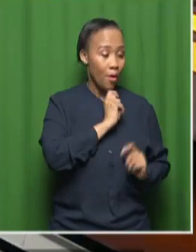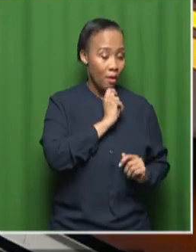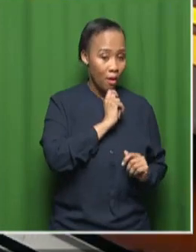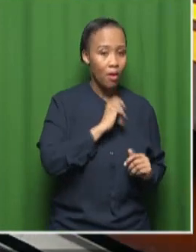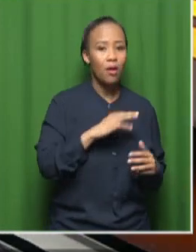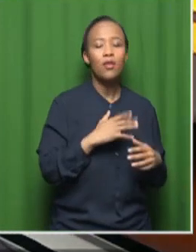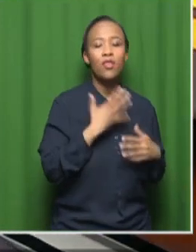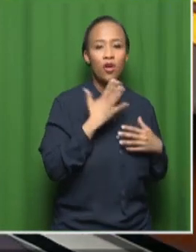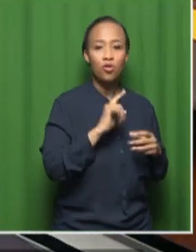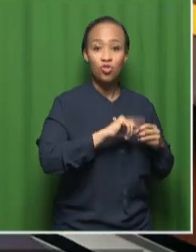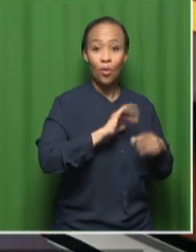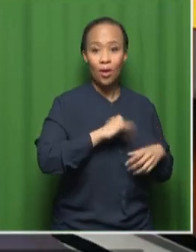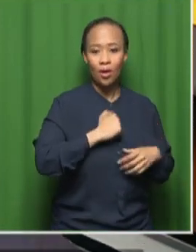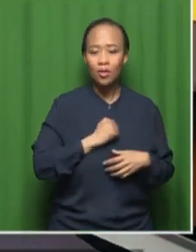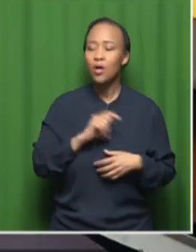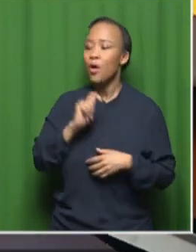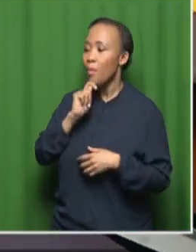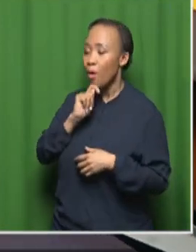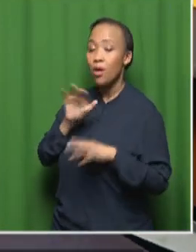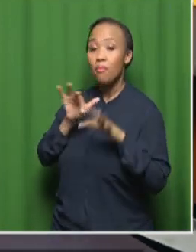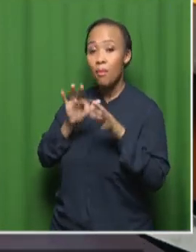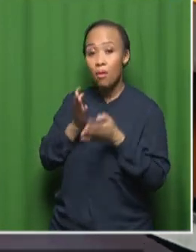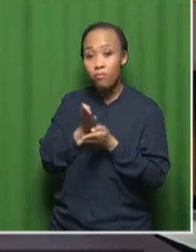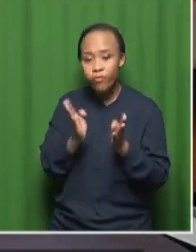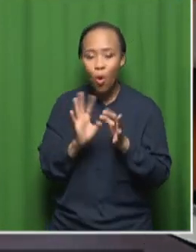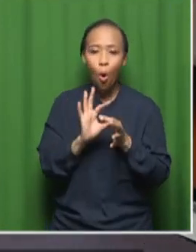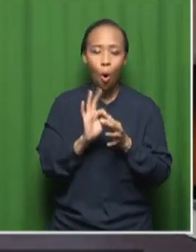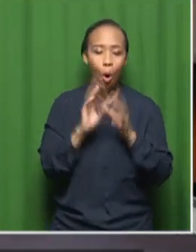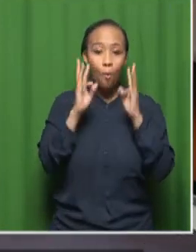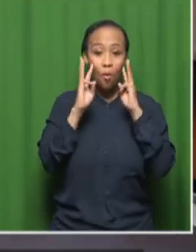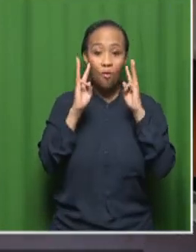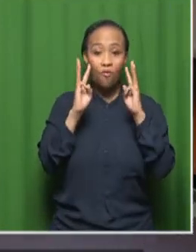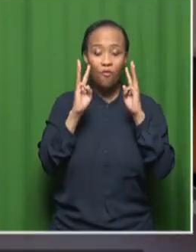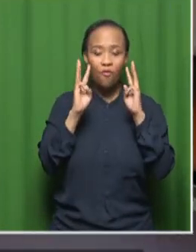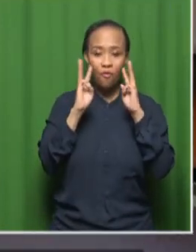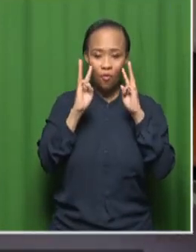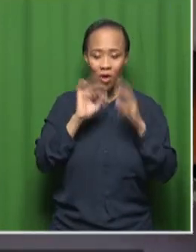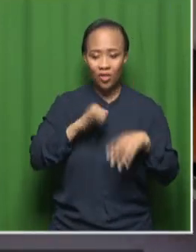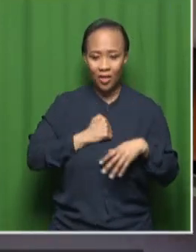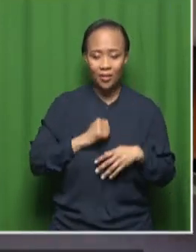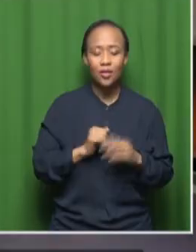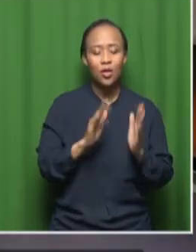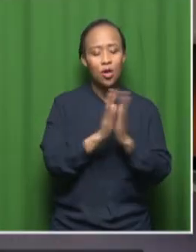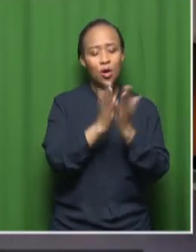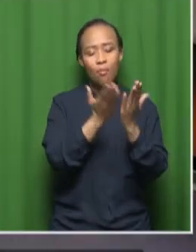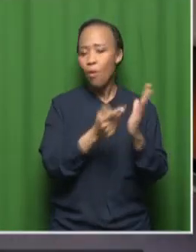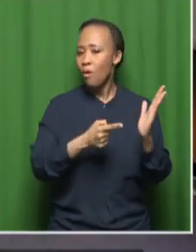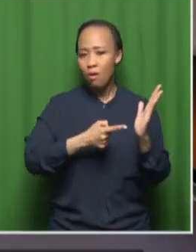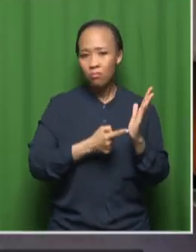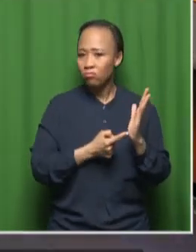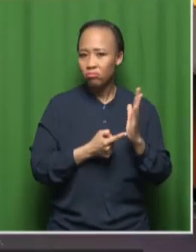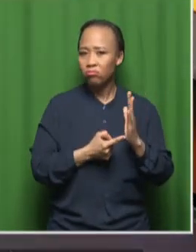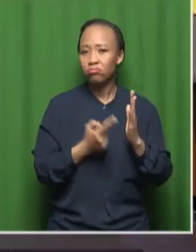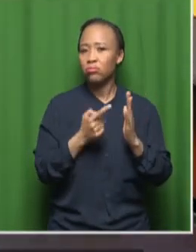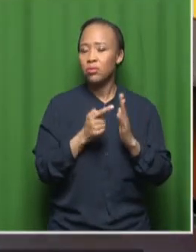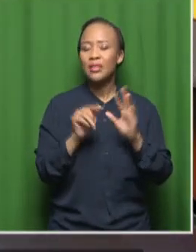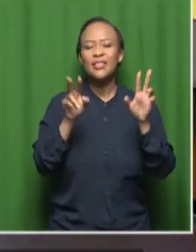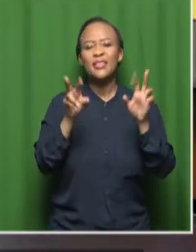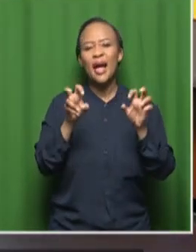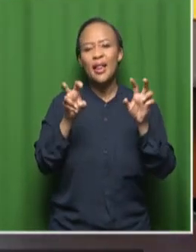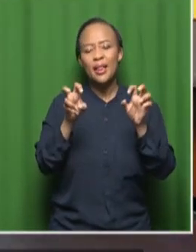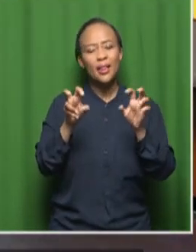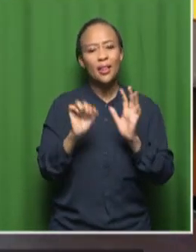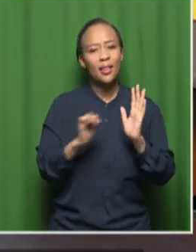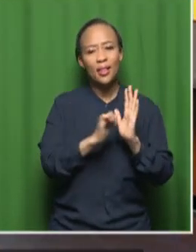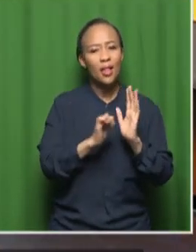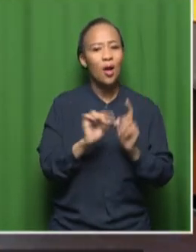morning to you too and the viewers at home, sir. Thank you so much for having me. Let's talk about the inspiration behind this book and the title, Nakhane. What's the significance of this title? And